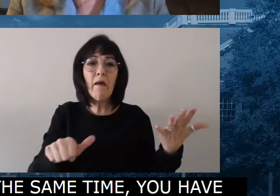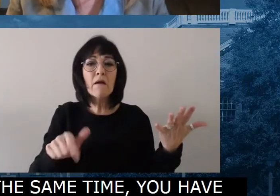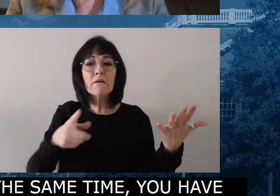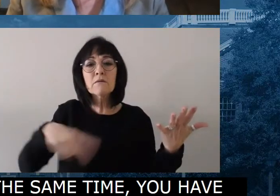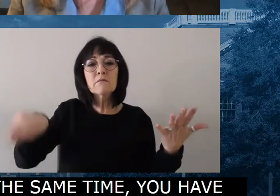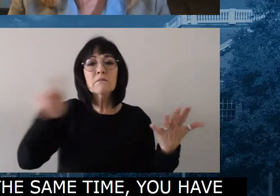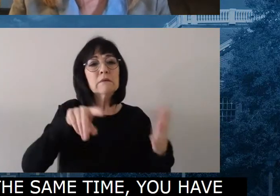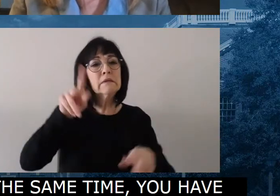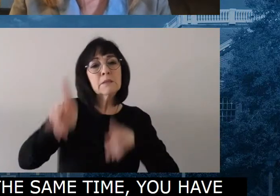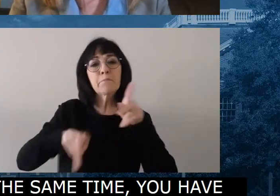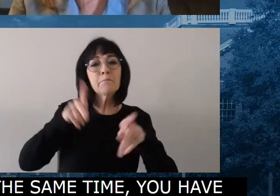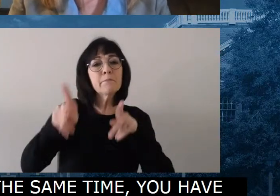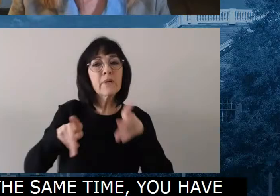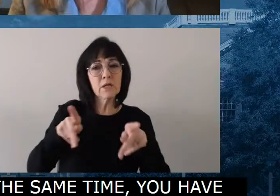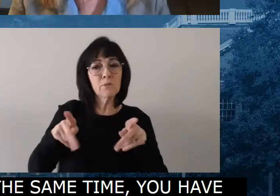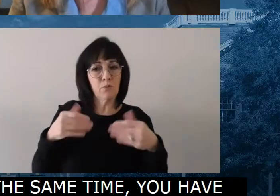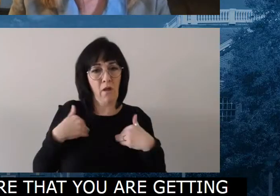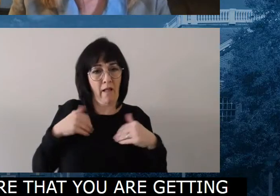objective for us.